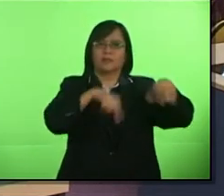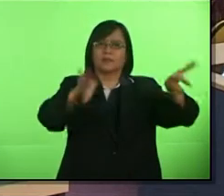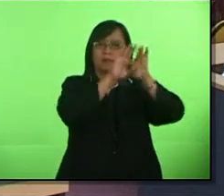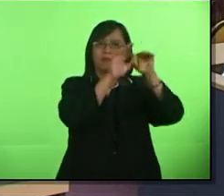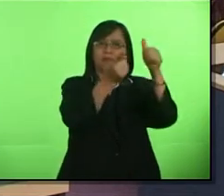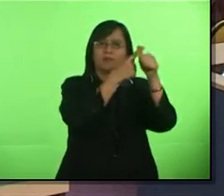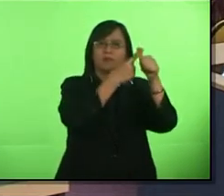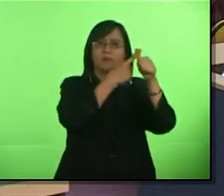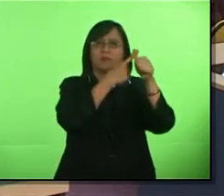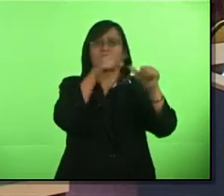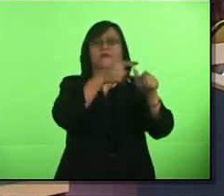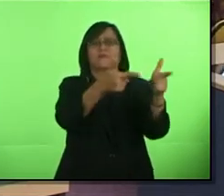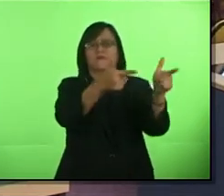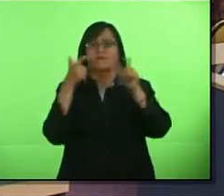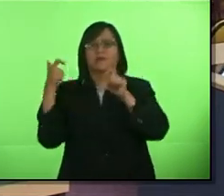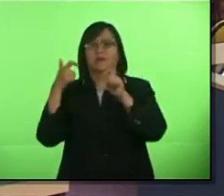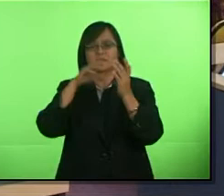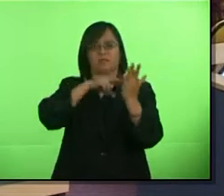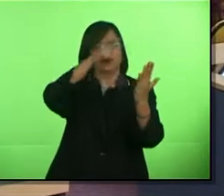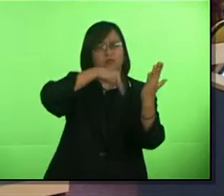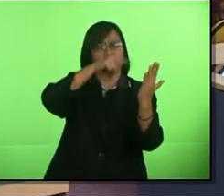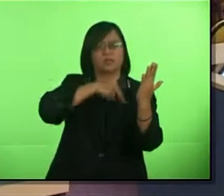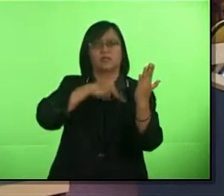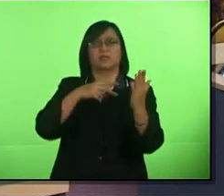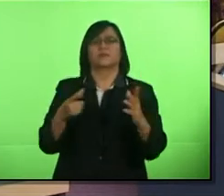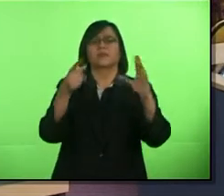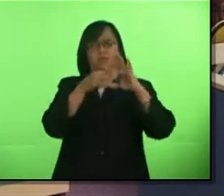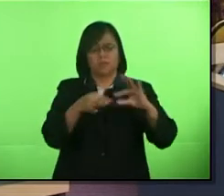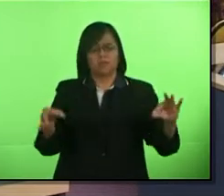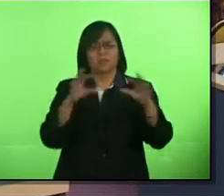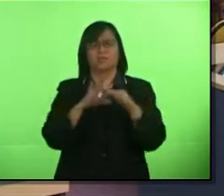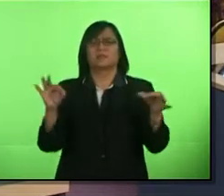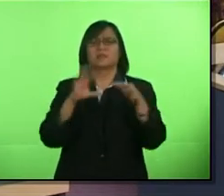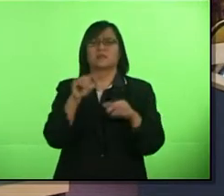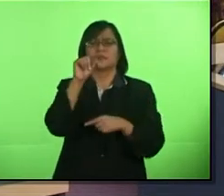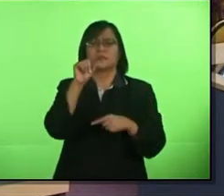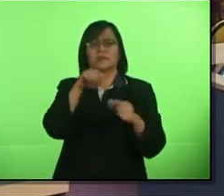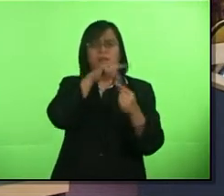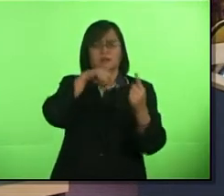sikit. What do you do when you skim? Okay, what do you do when you skim?